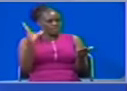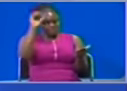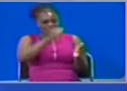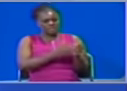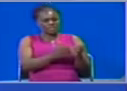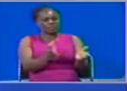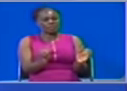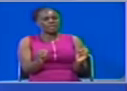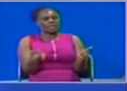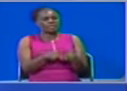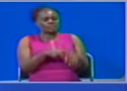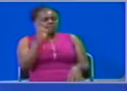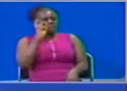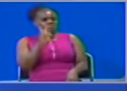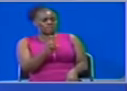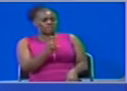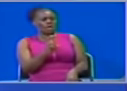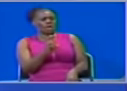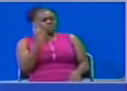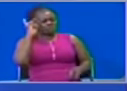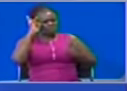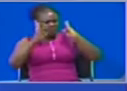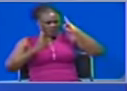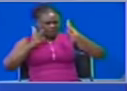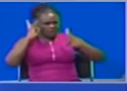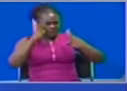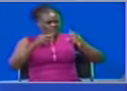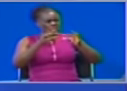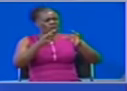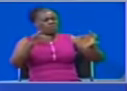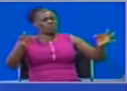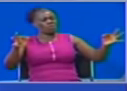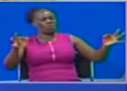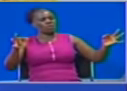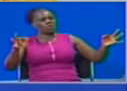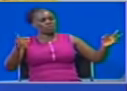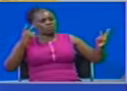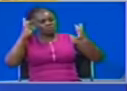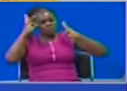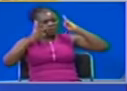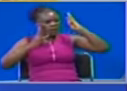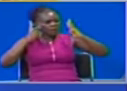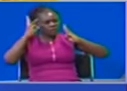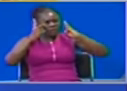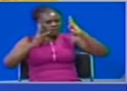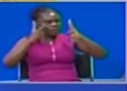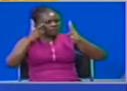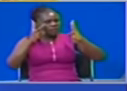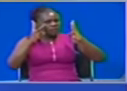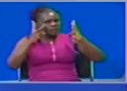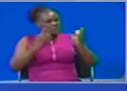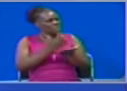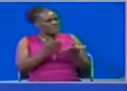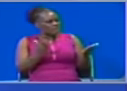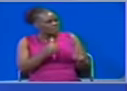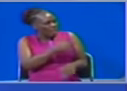there. And even as we look at that and we wonder why this has been prolonged for so long, we are wondering, is it smoke and mirrors? Is there